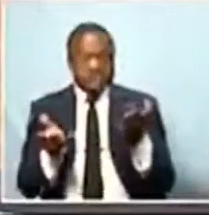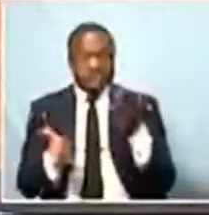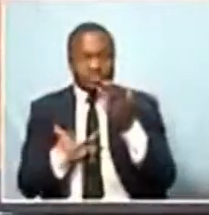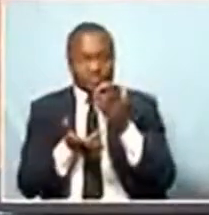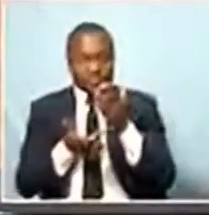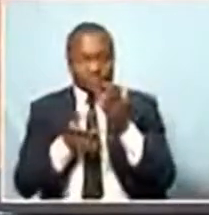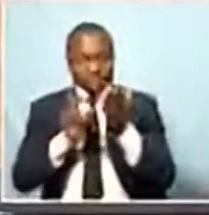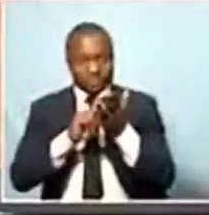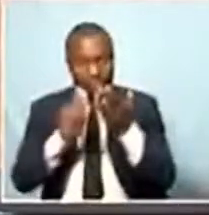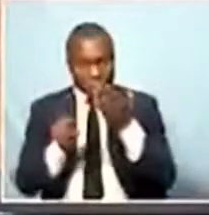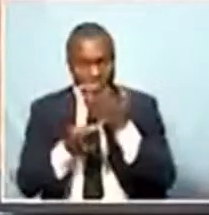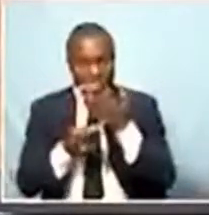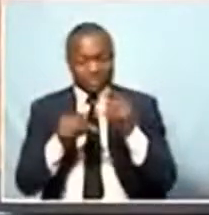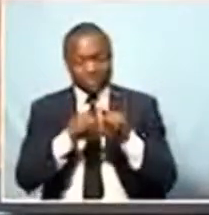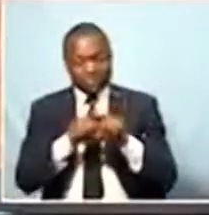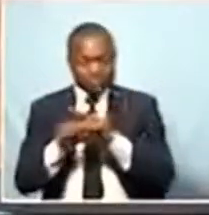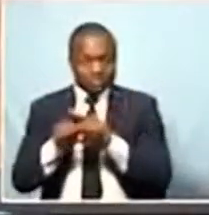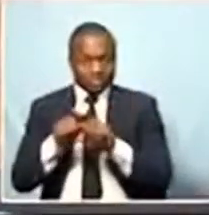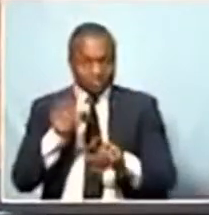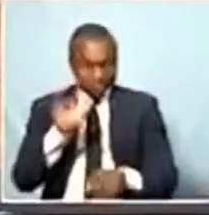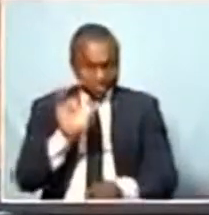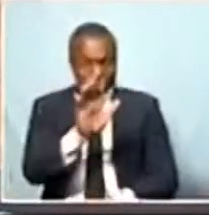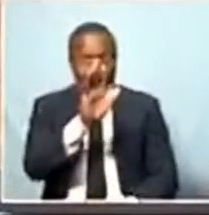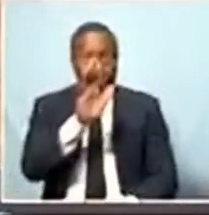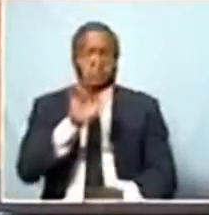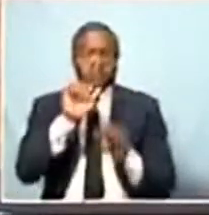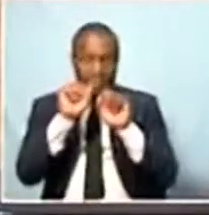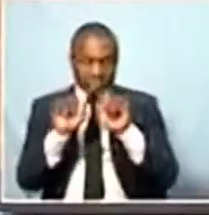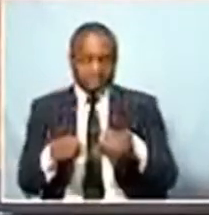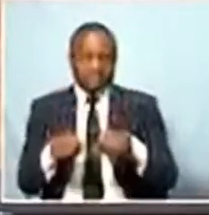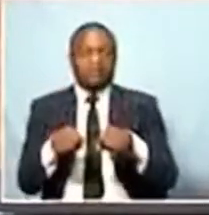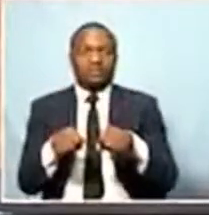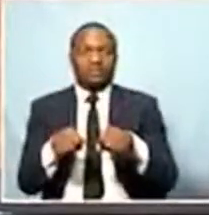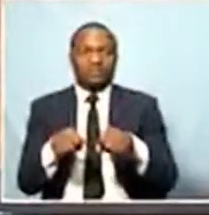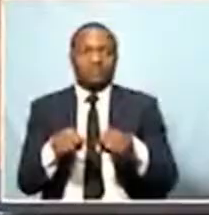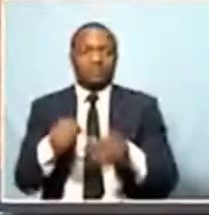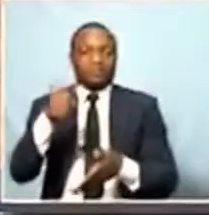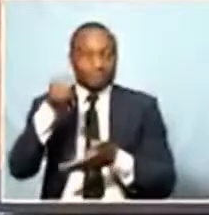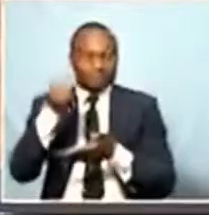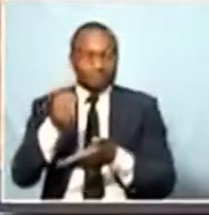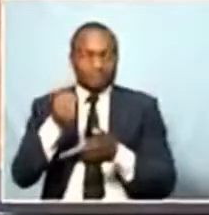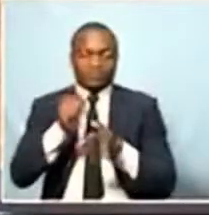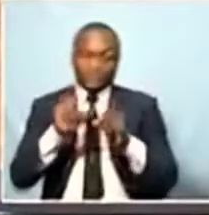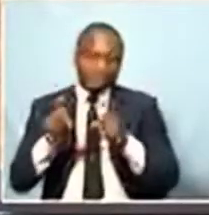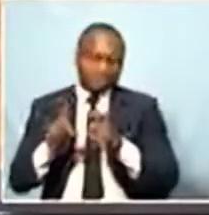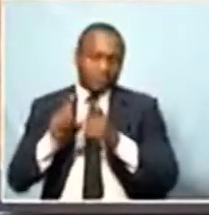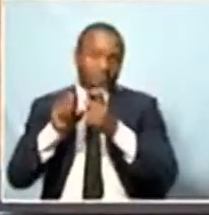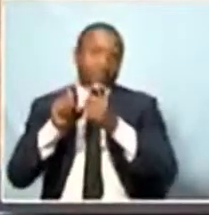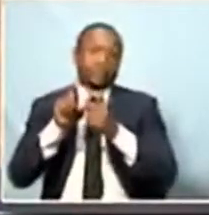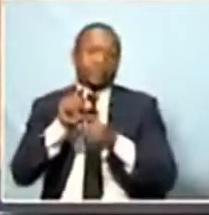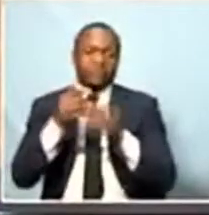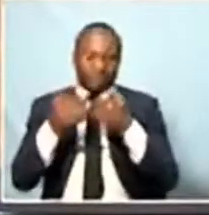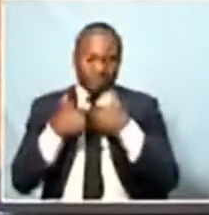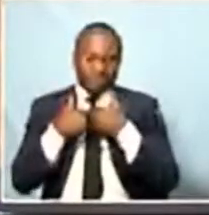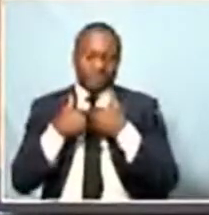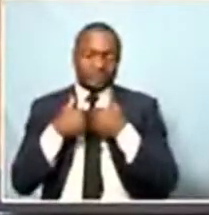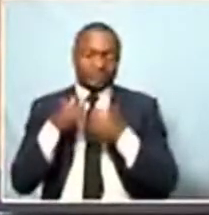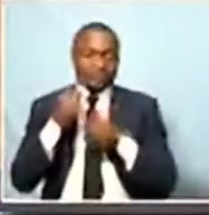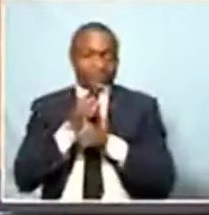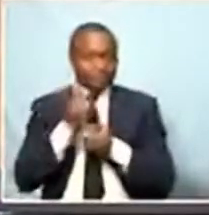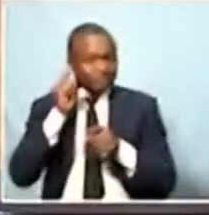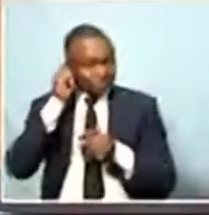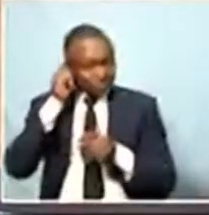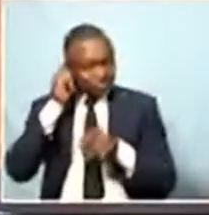but also yours. I believe that you could buttress budgetary challenges that you have. Just a thought.